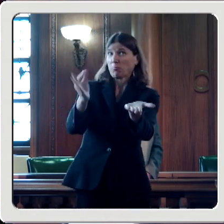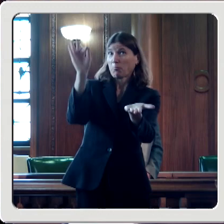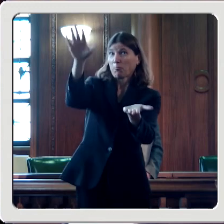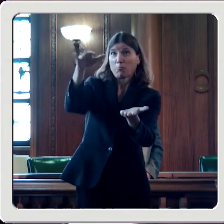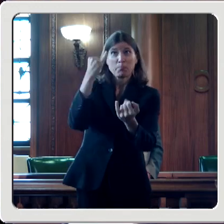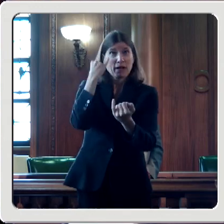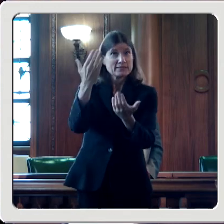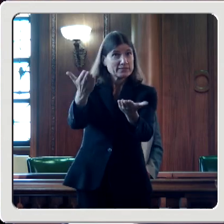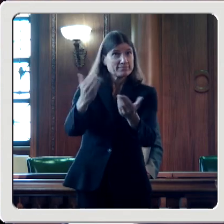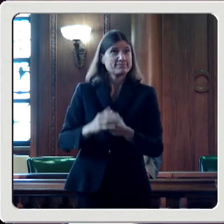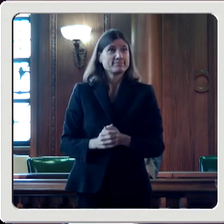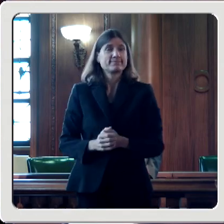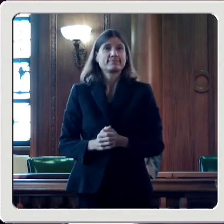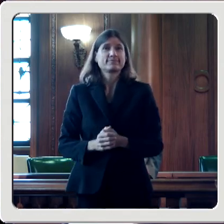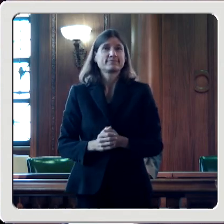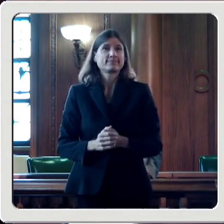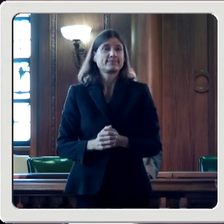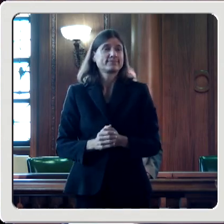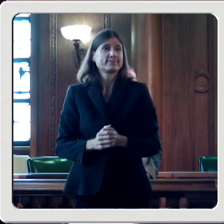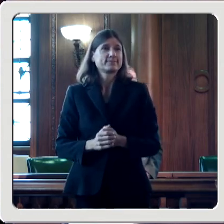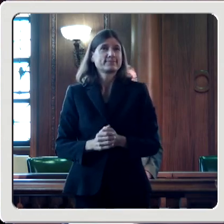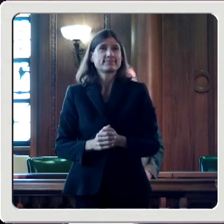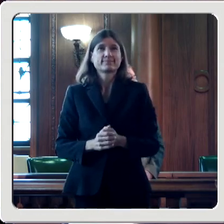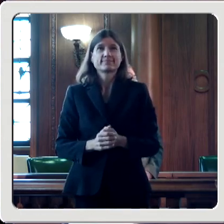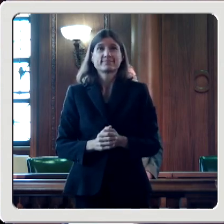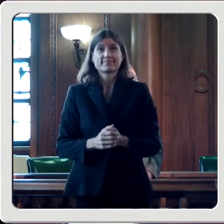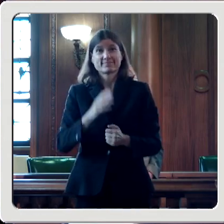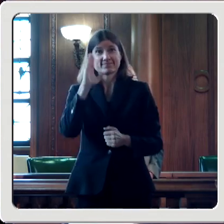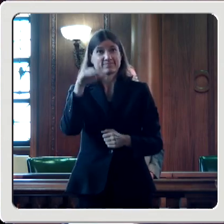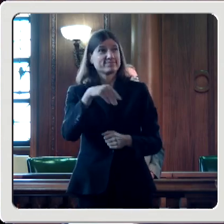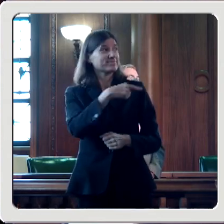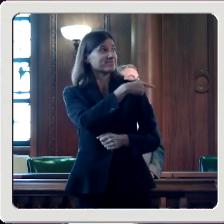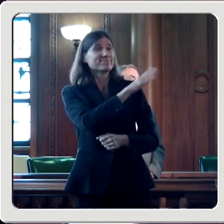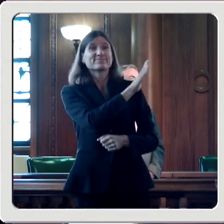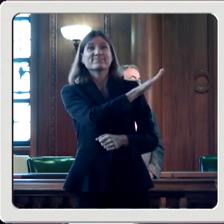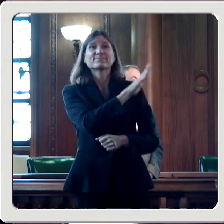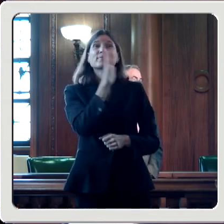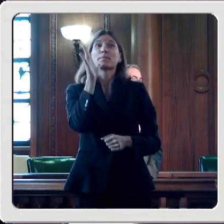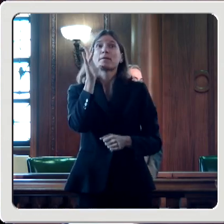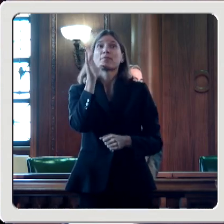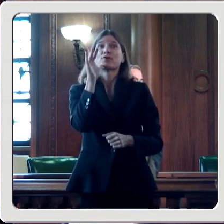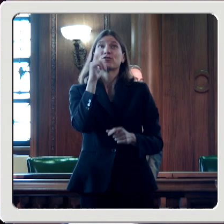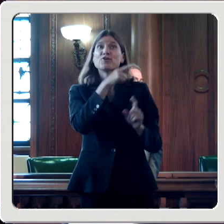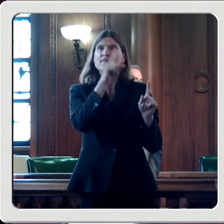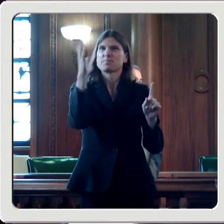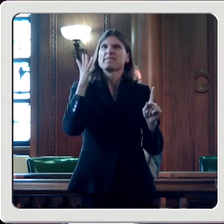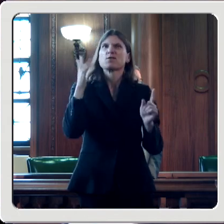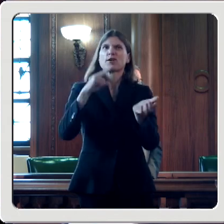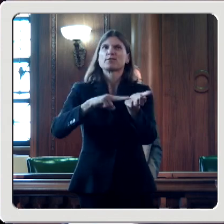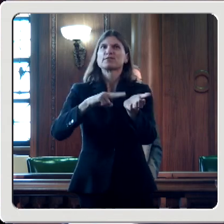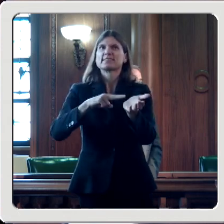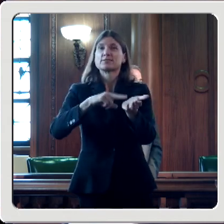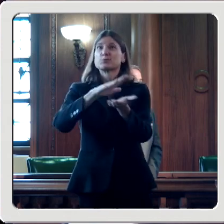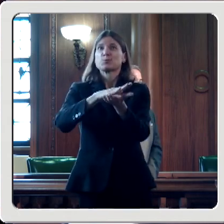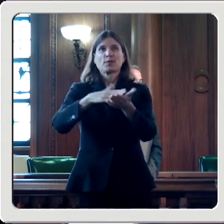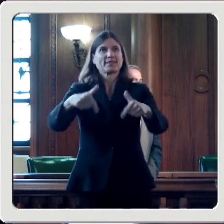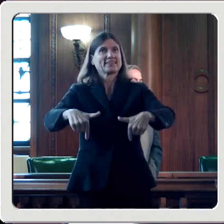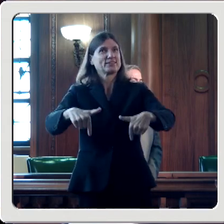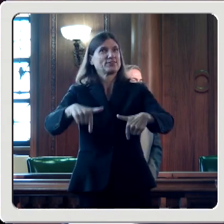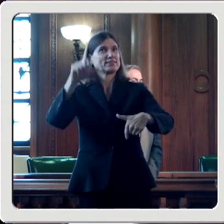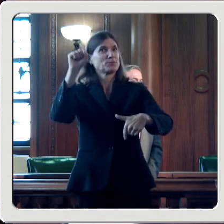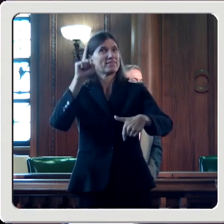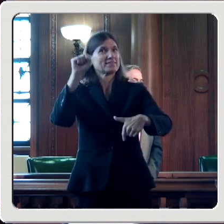include, in another generation, my own mom, who was a graduate of the Springfield Hospital Nursing School. And so it's